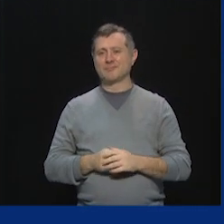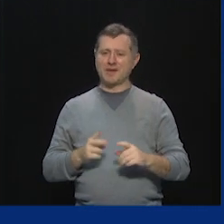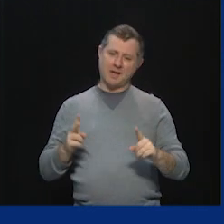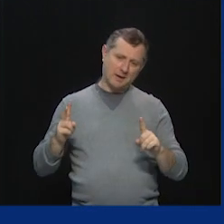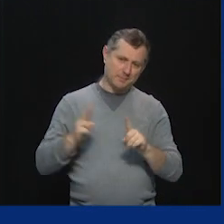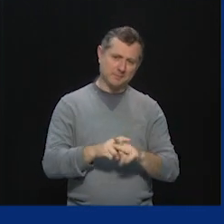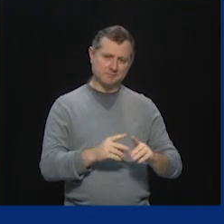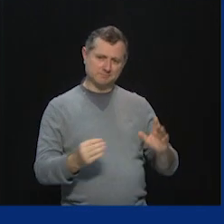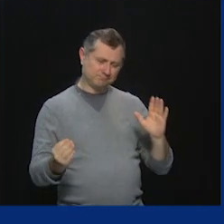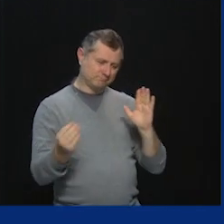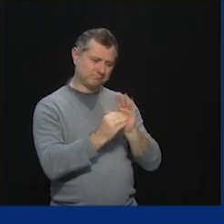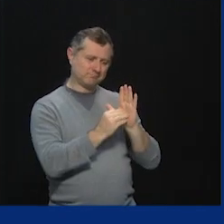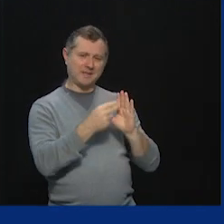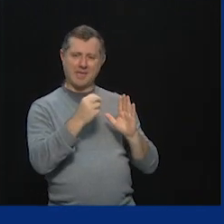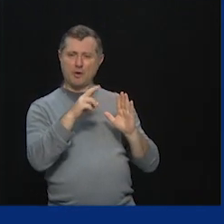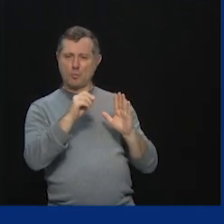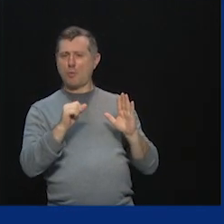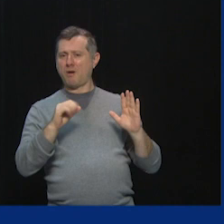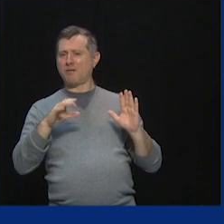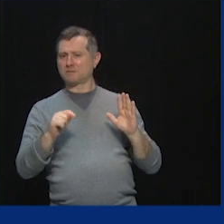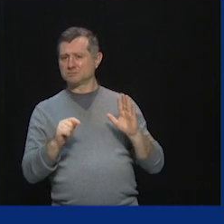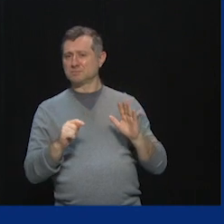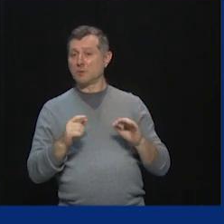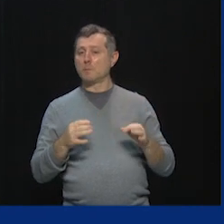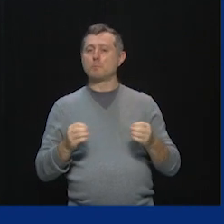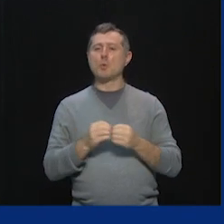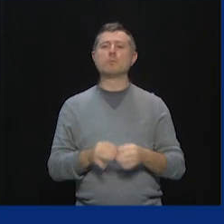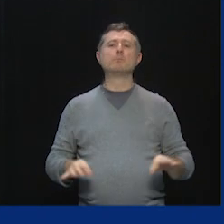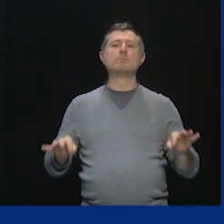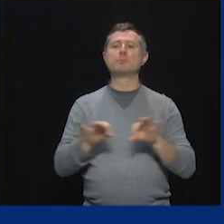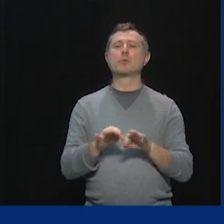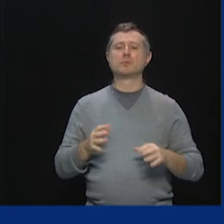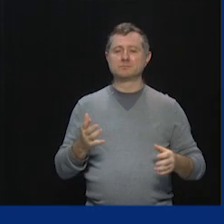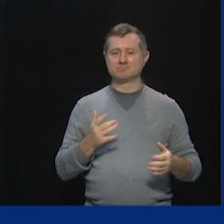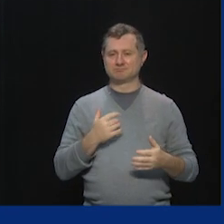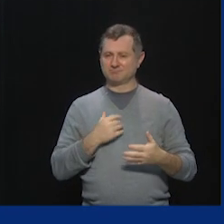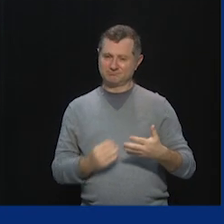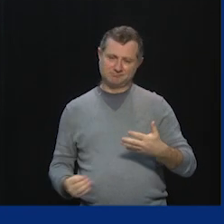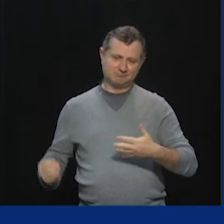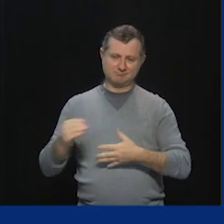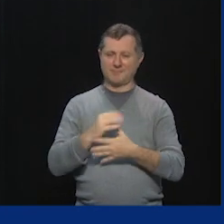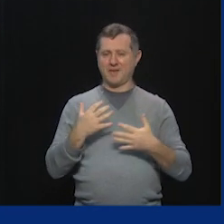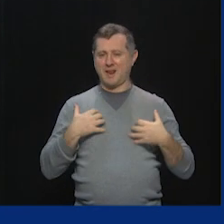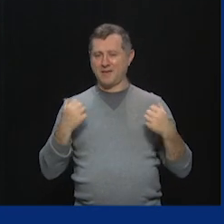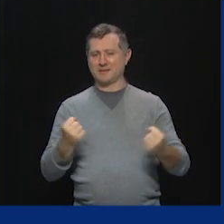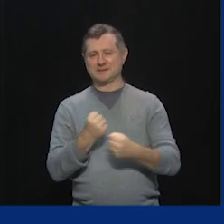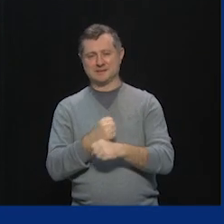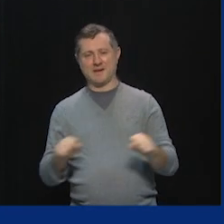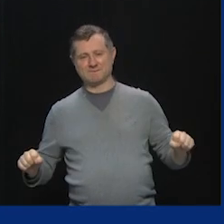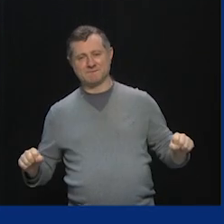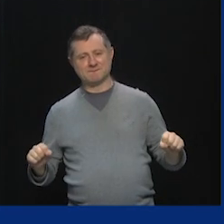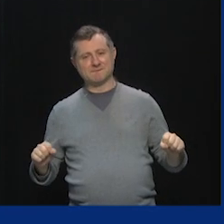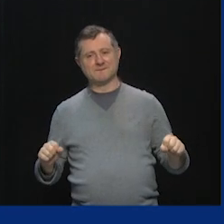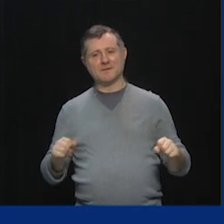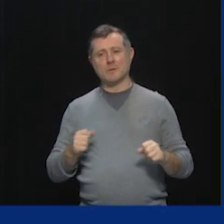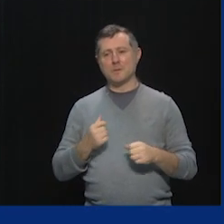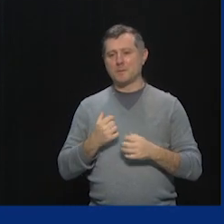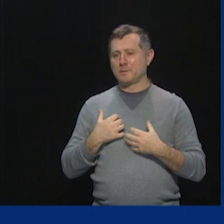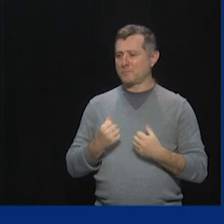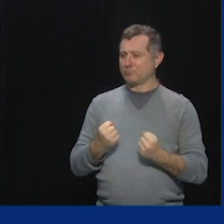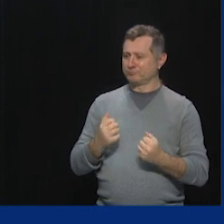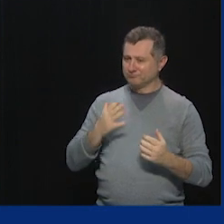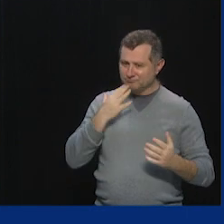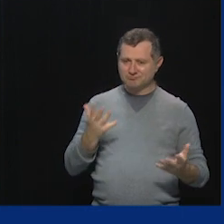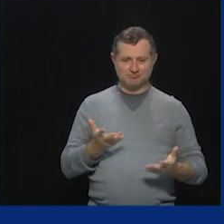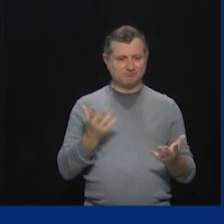for making the health, the safety, and the well-being of working men and women in this state a priority. Thank you for that. We've talked